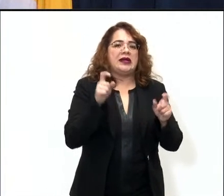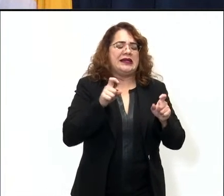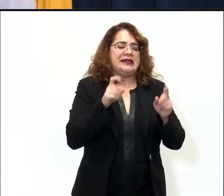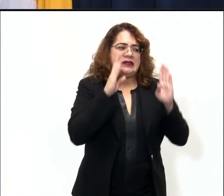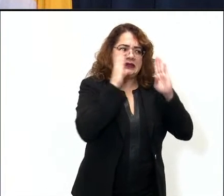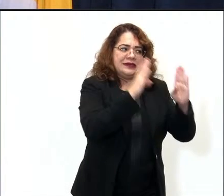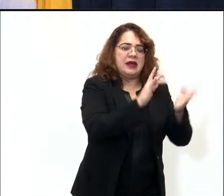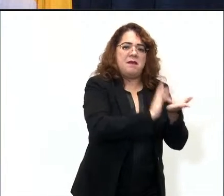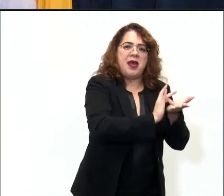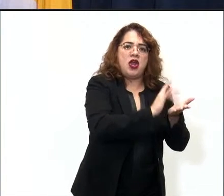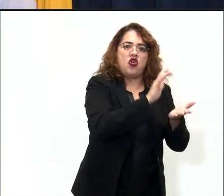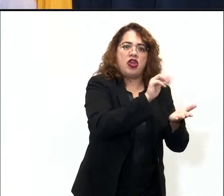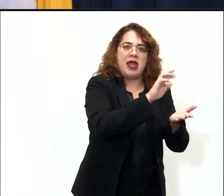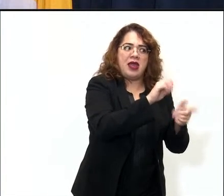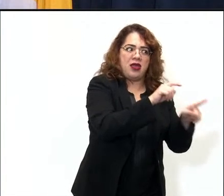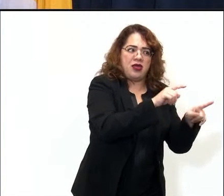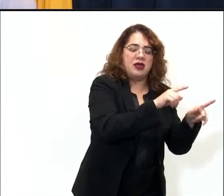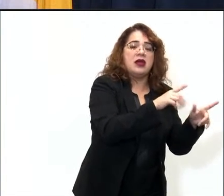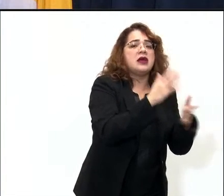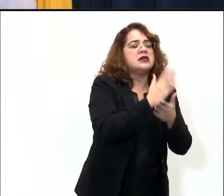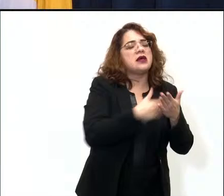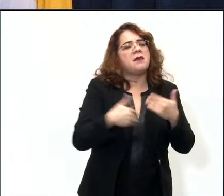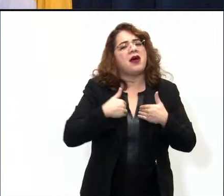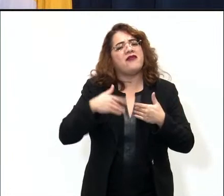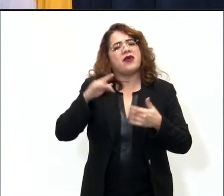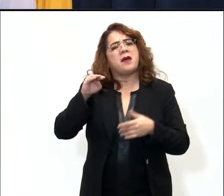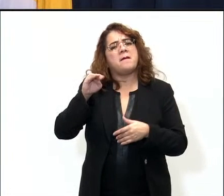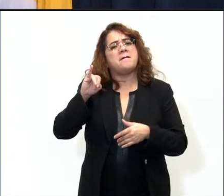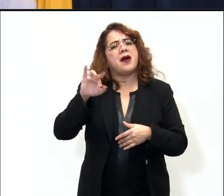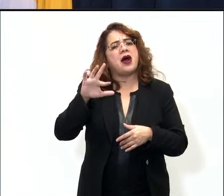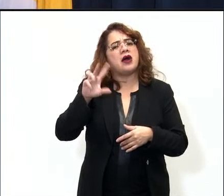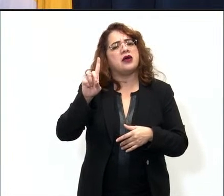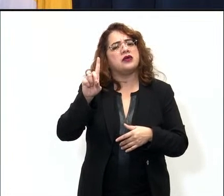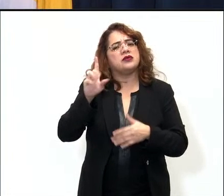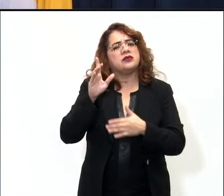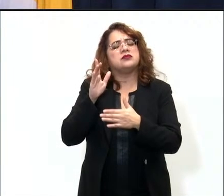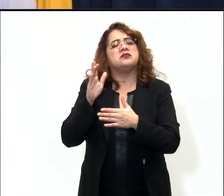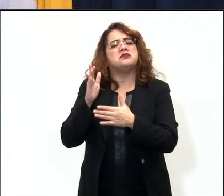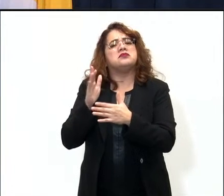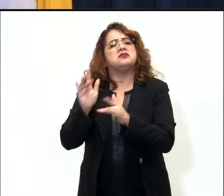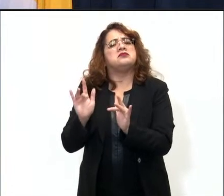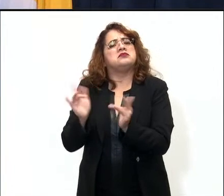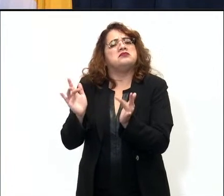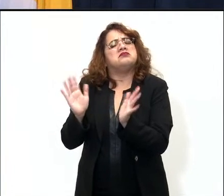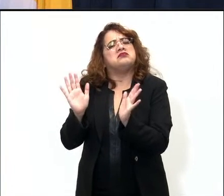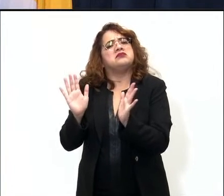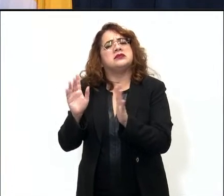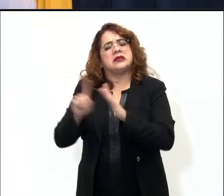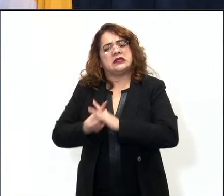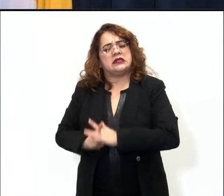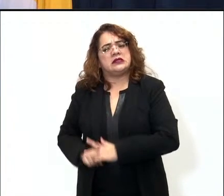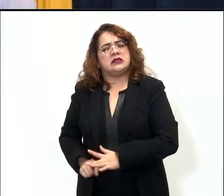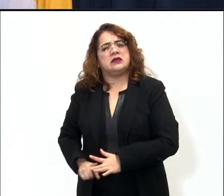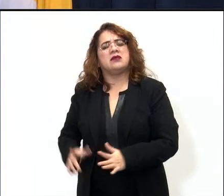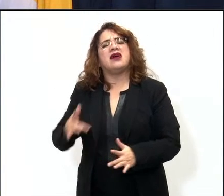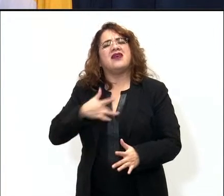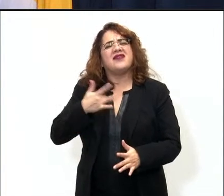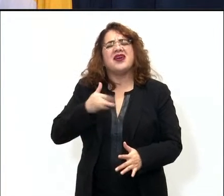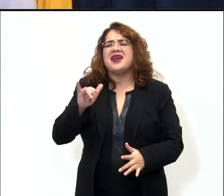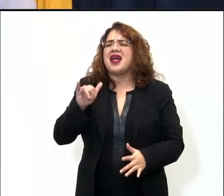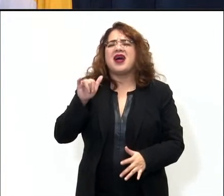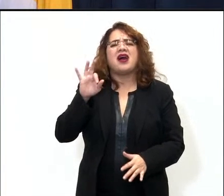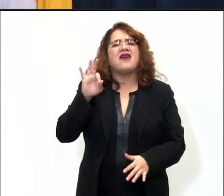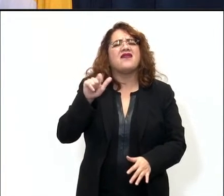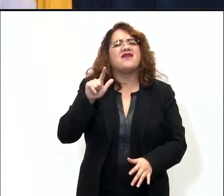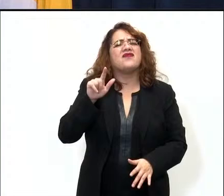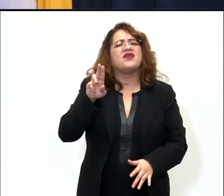but also there are many that have what we call mild illness. Mild illness may mean you have no symptoms, or it may mean that you actually feel like you have the